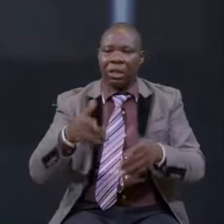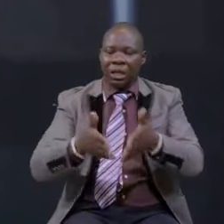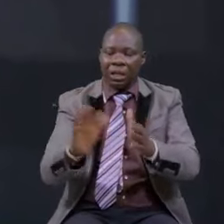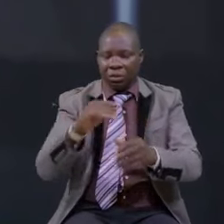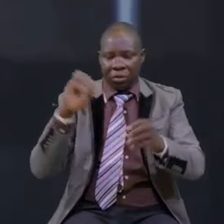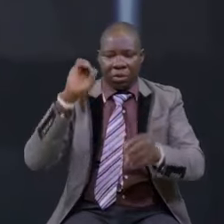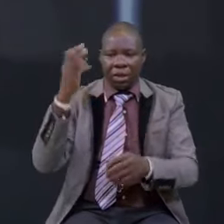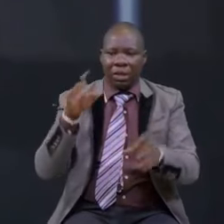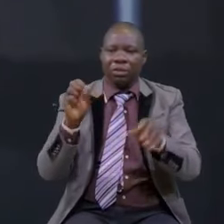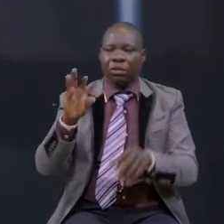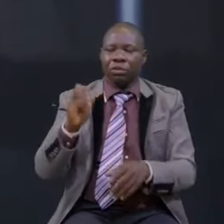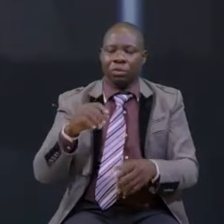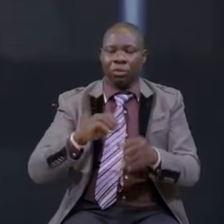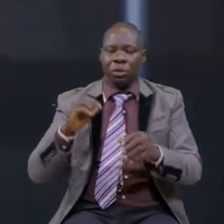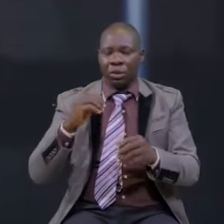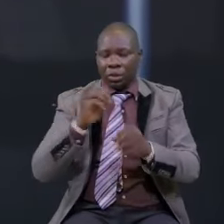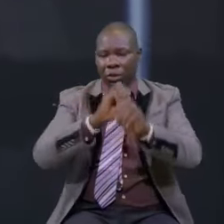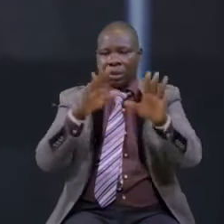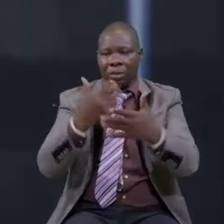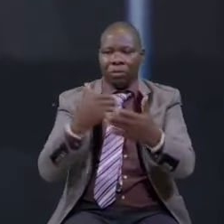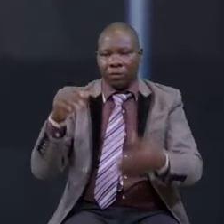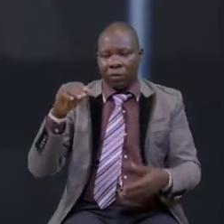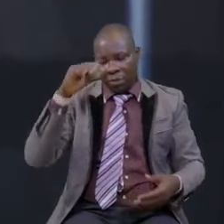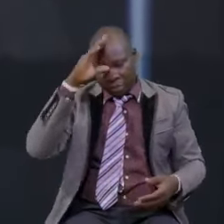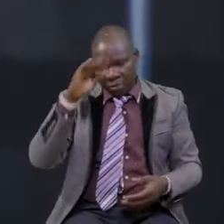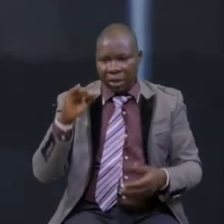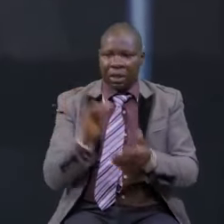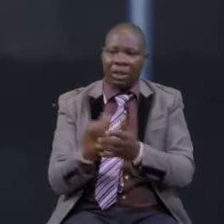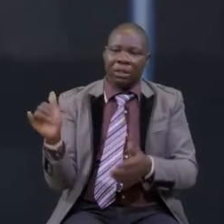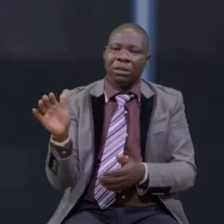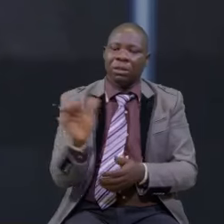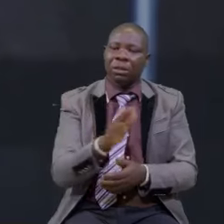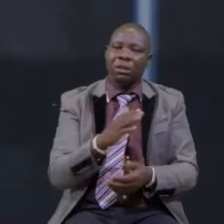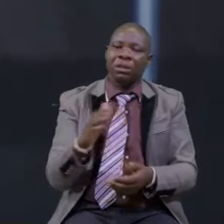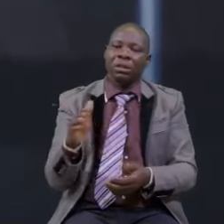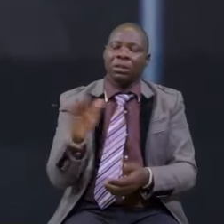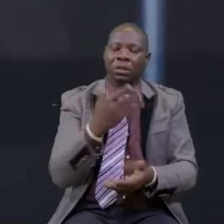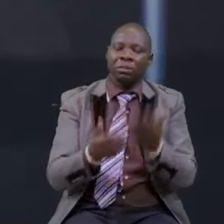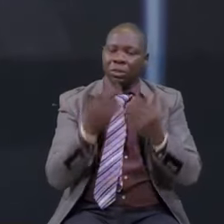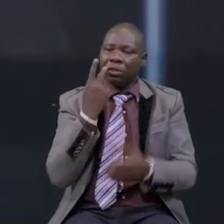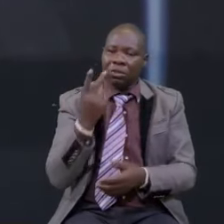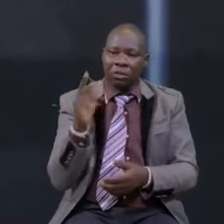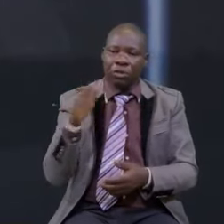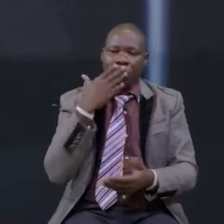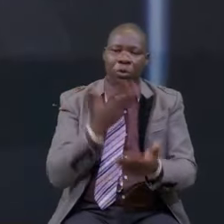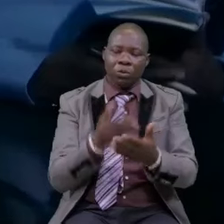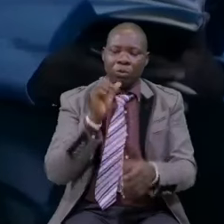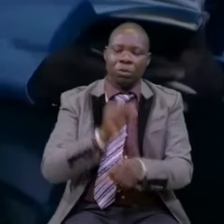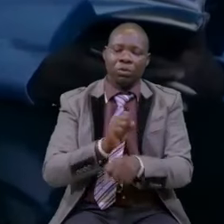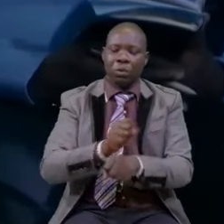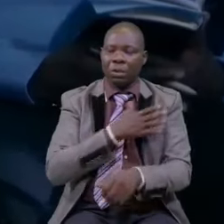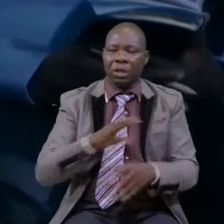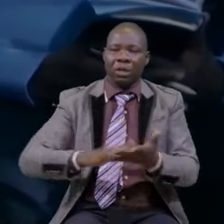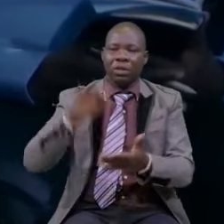they may see your good works and glorify your Father which is